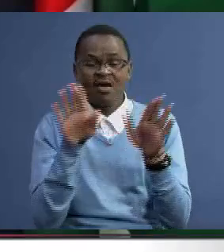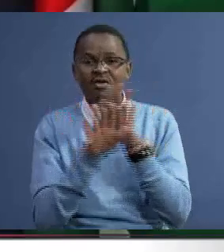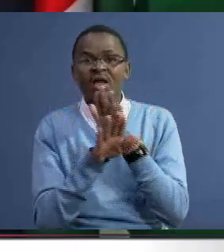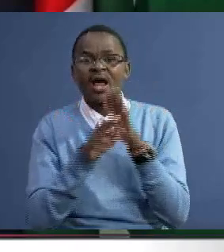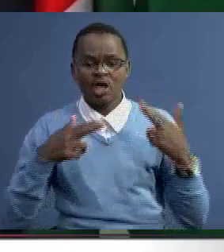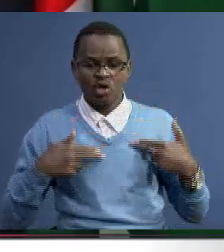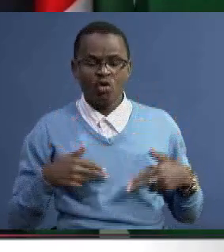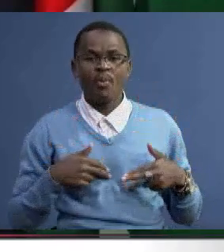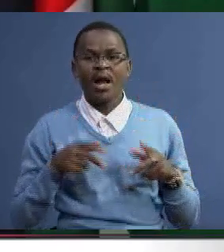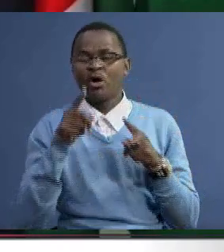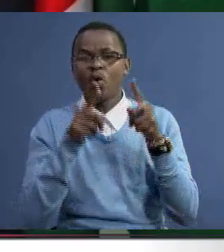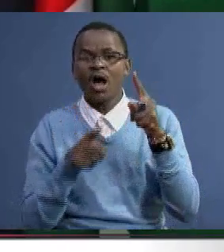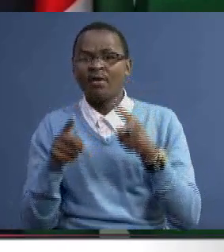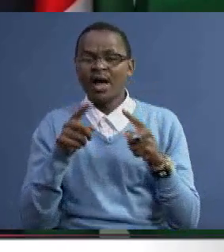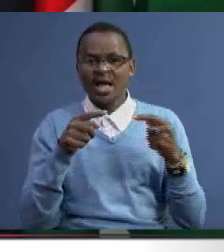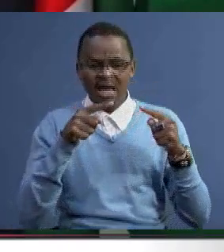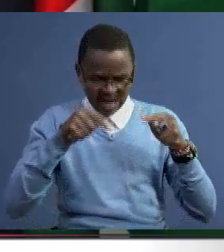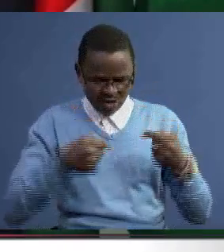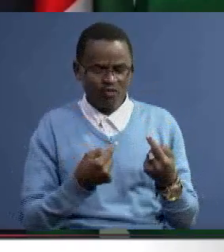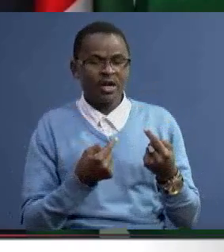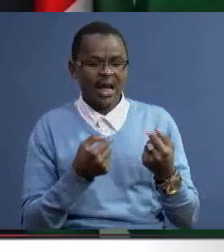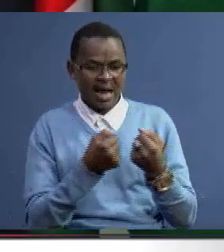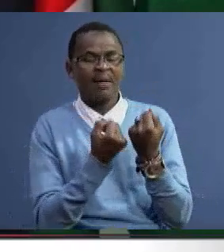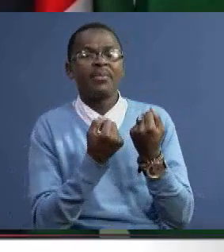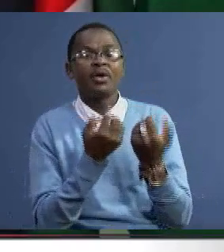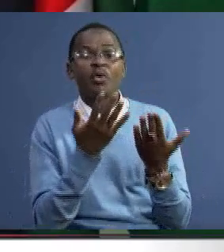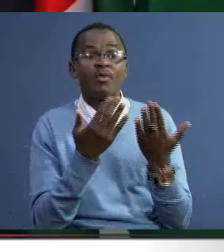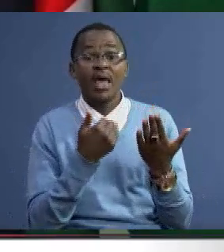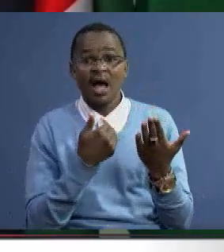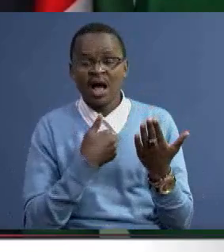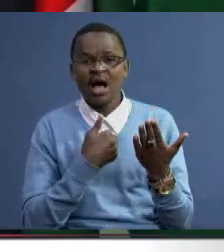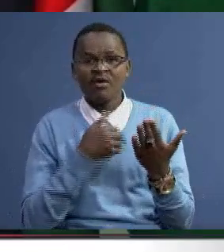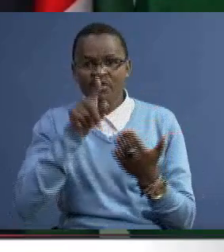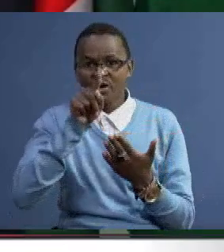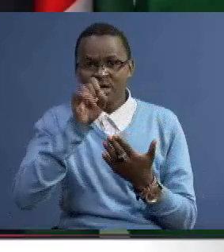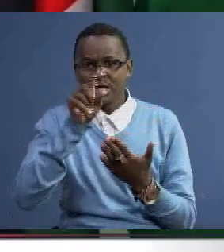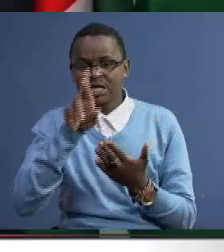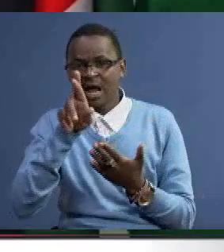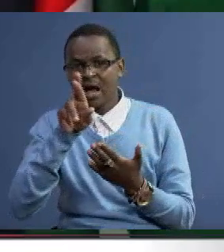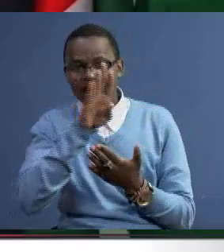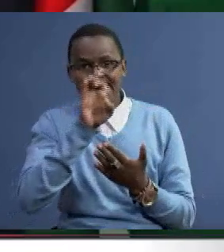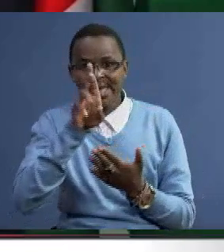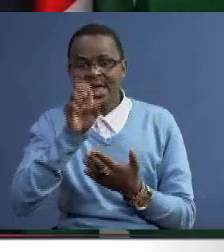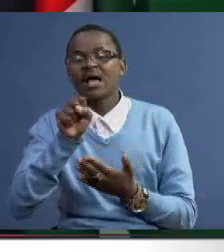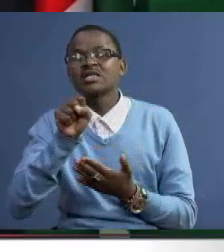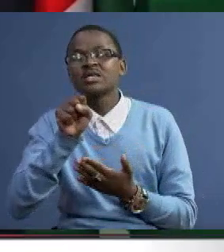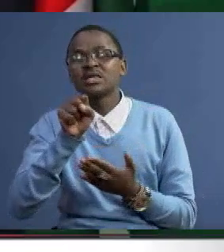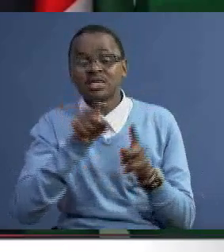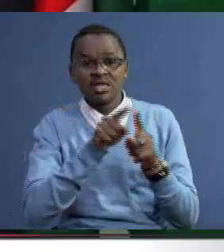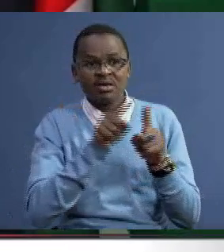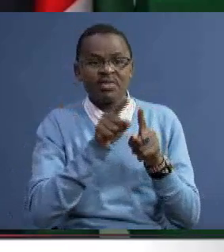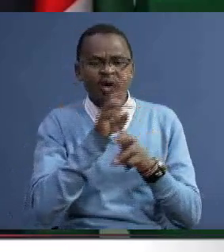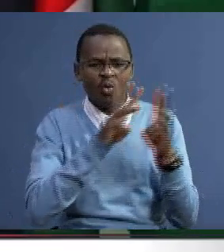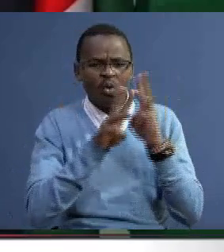wildlife conflict occur where we have reindeers, where we have tigers, where we have bears, and the